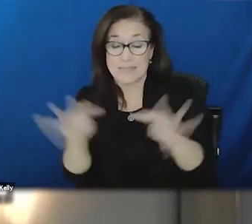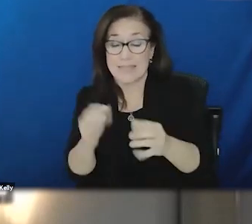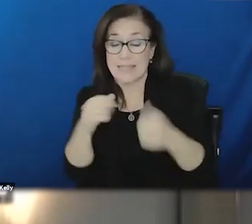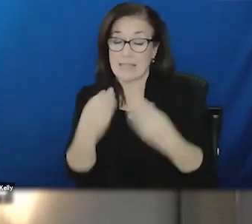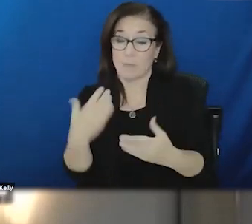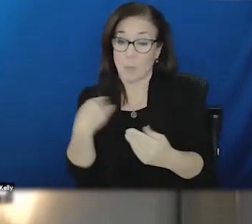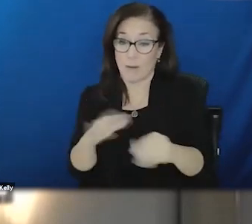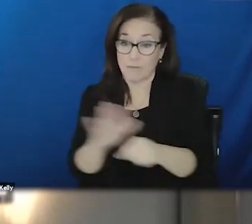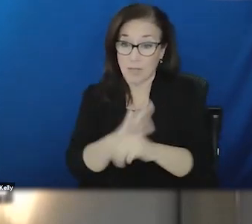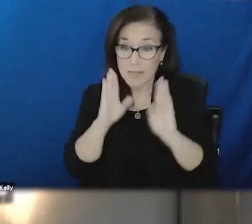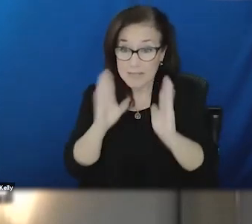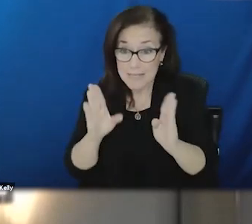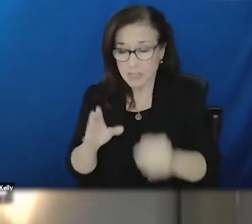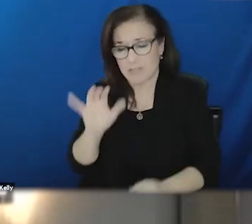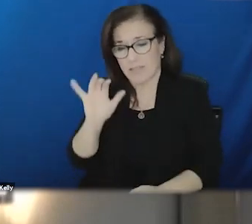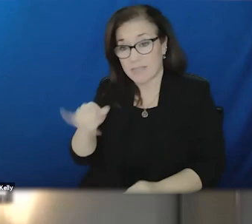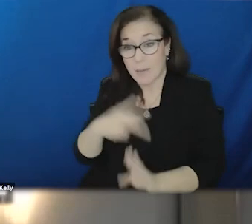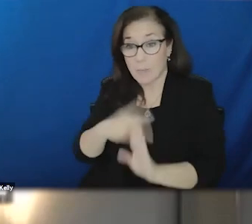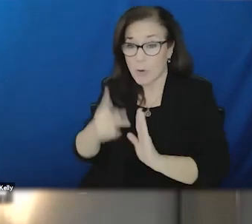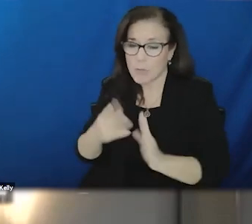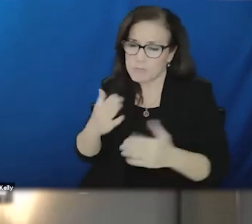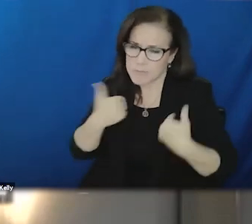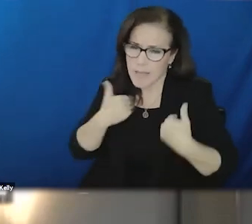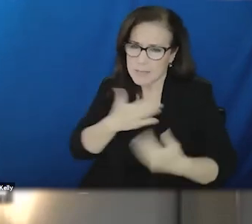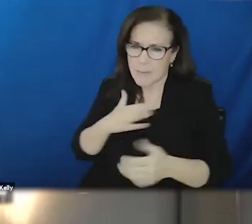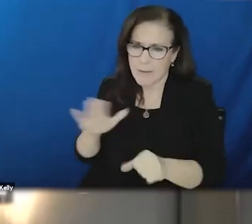just has my full support. Thanks.